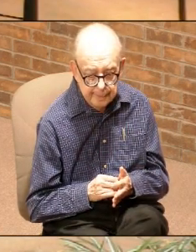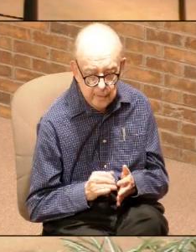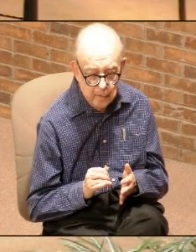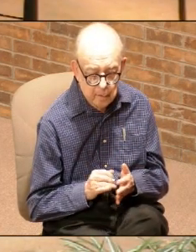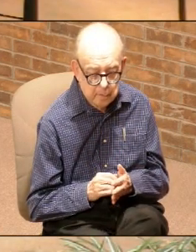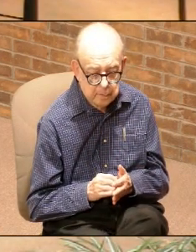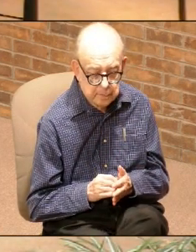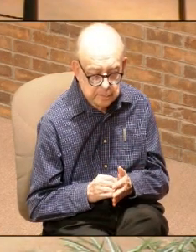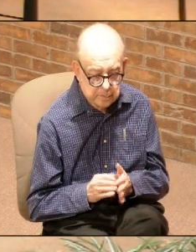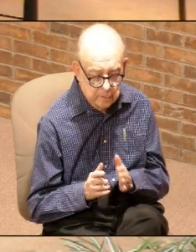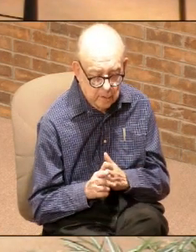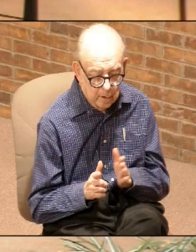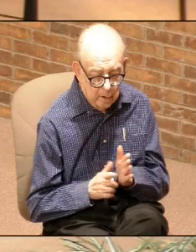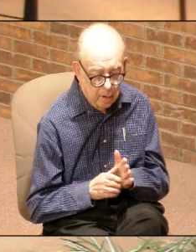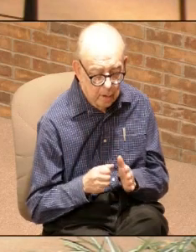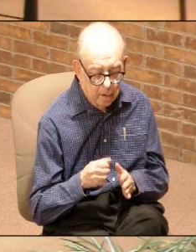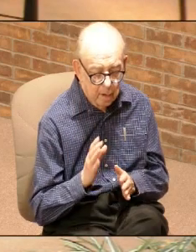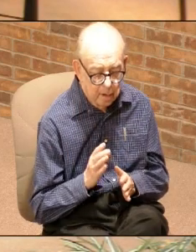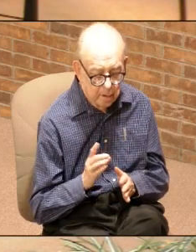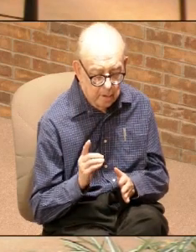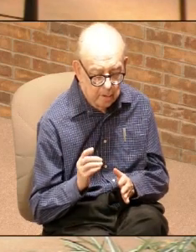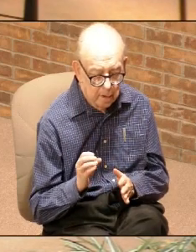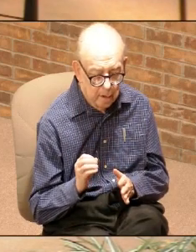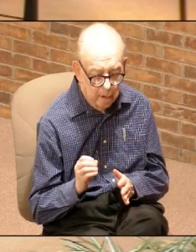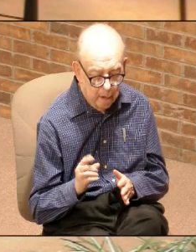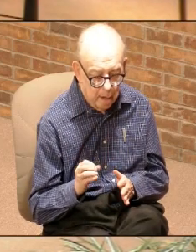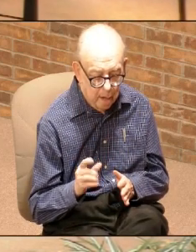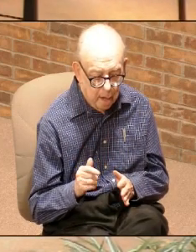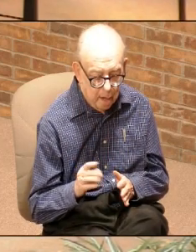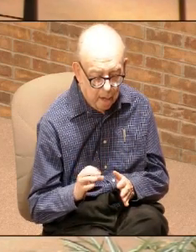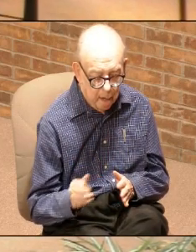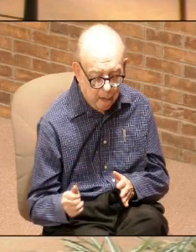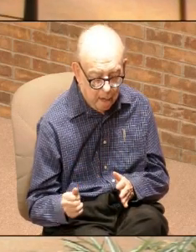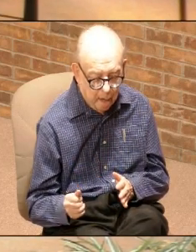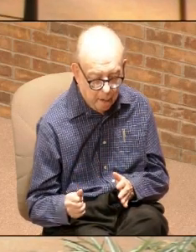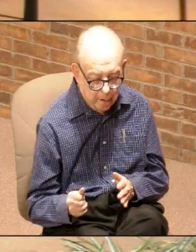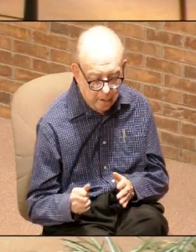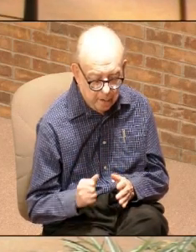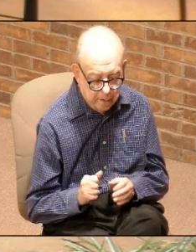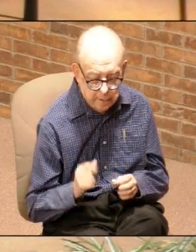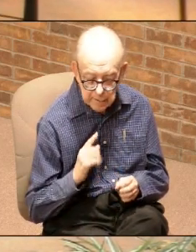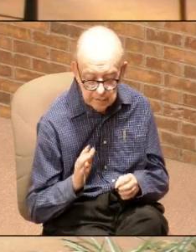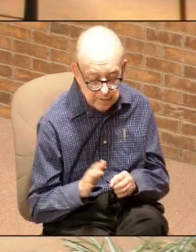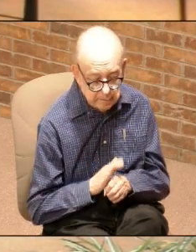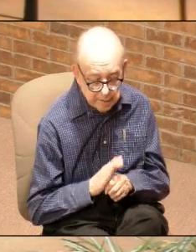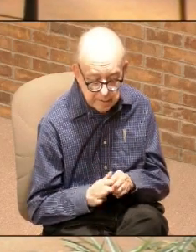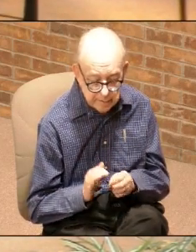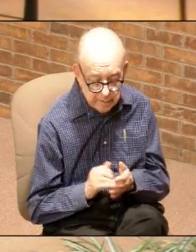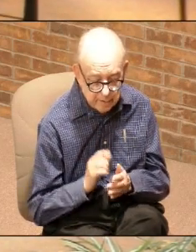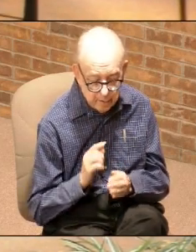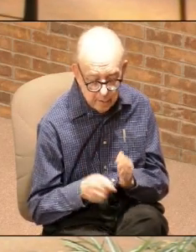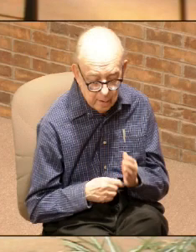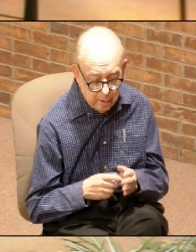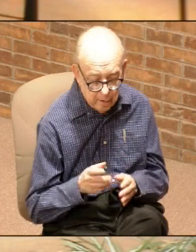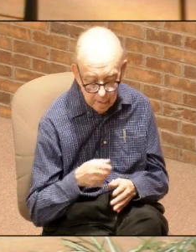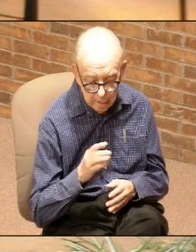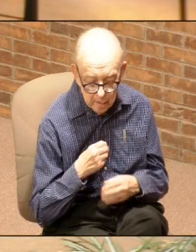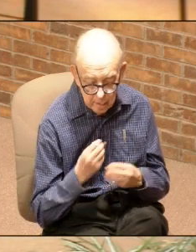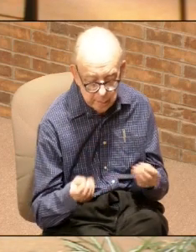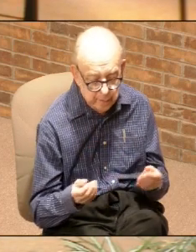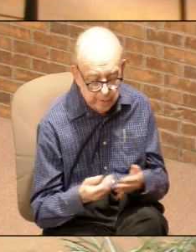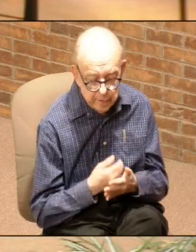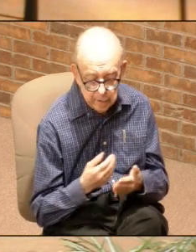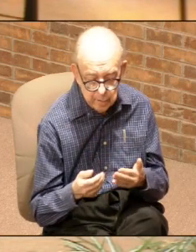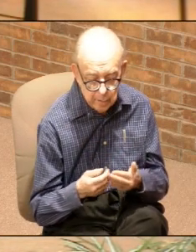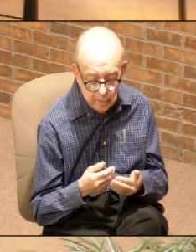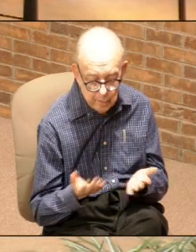that the law of God is like the doxology. It's complete. It's the end. That's it. He's not giving us anything